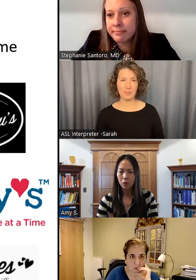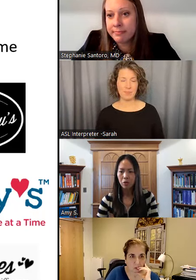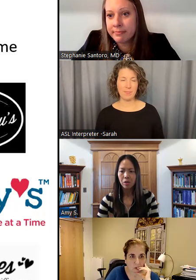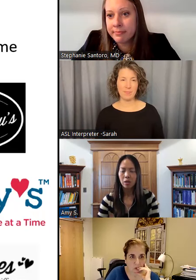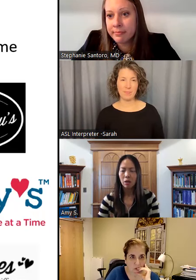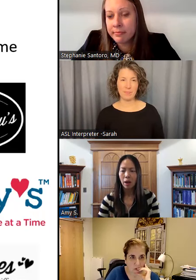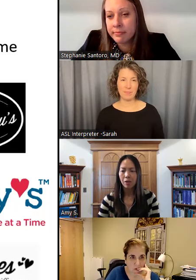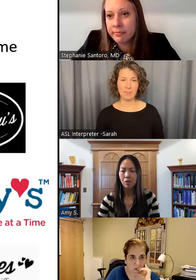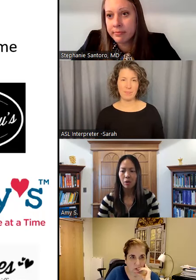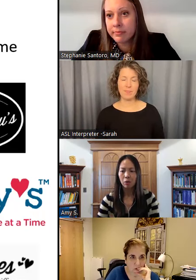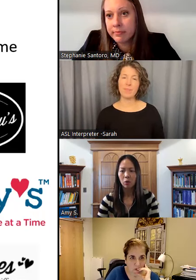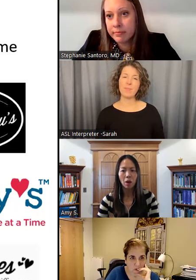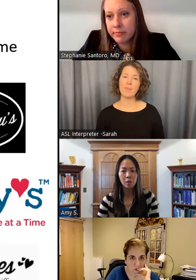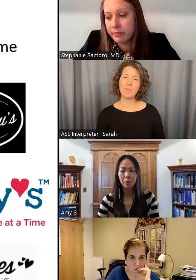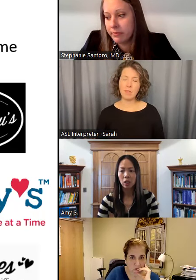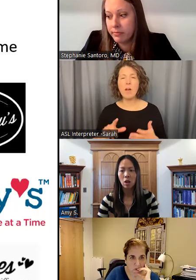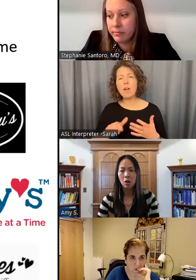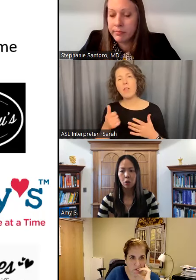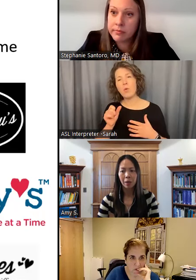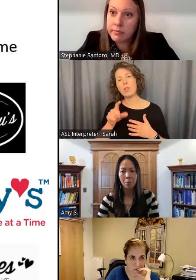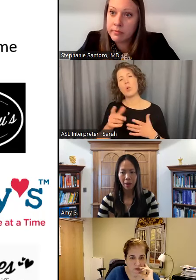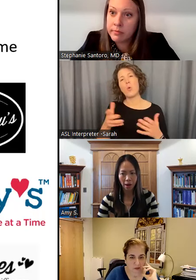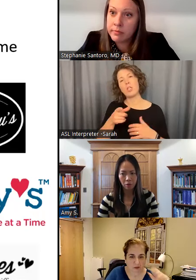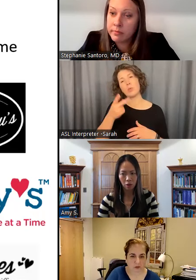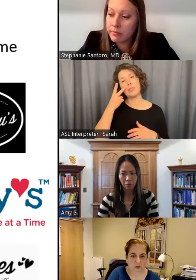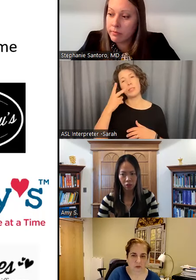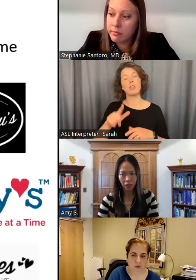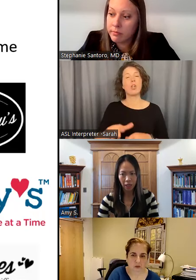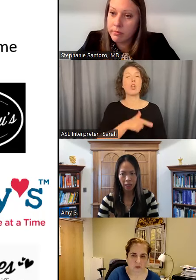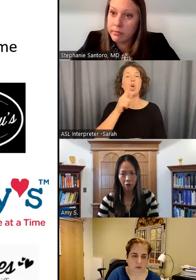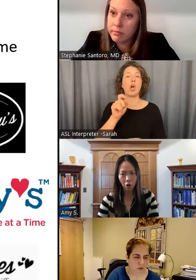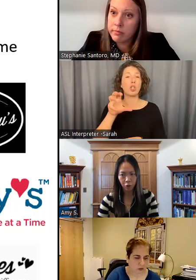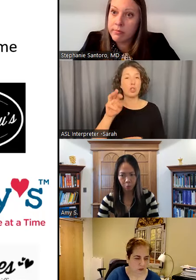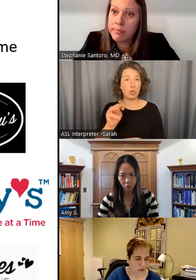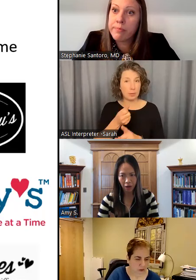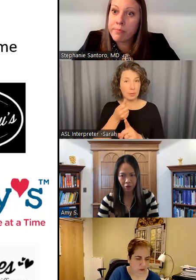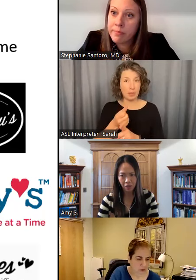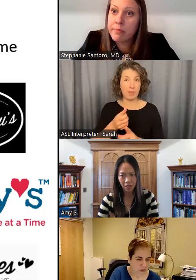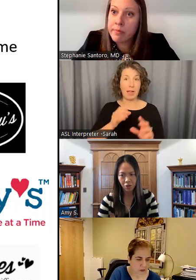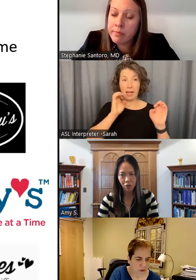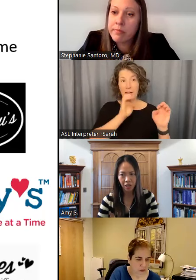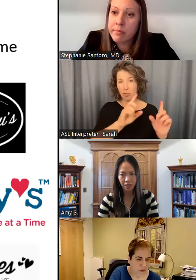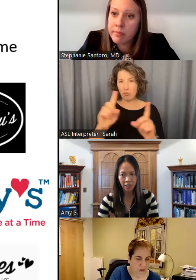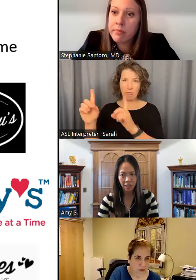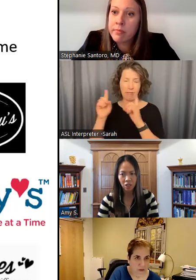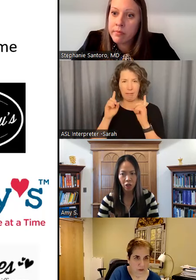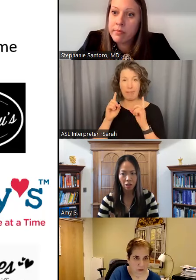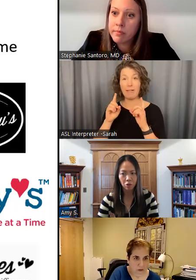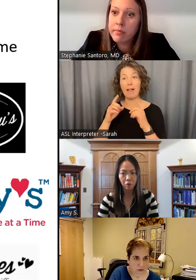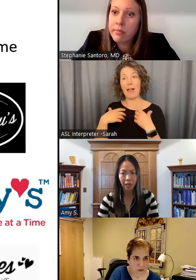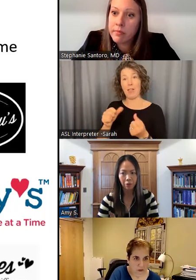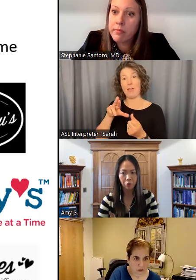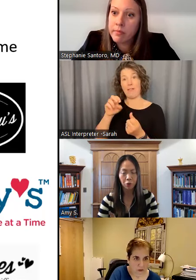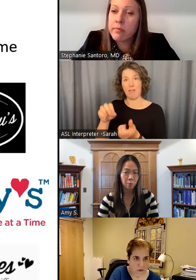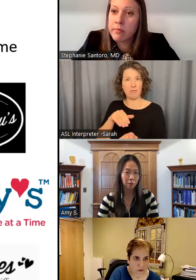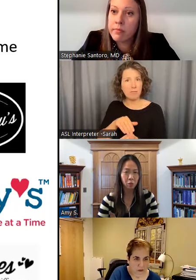What do you see as could also be the long-term impacts of educating our healthcare providers in understanding the needs and challenges